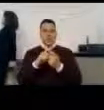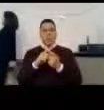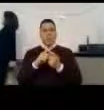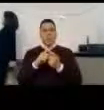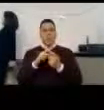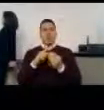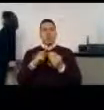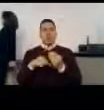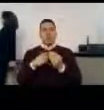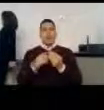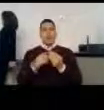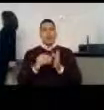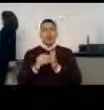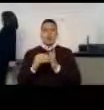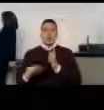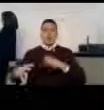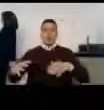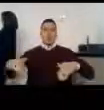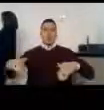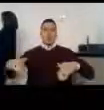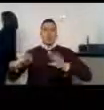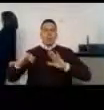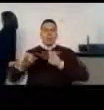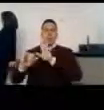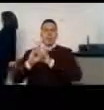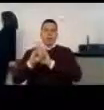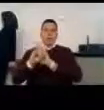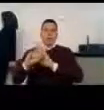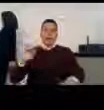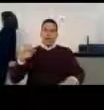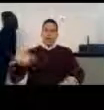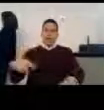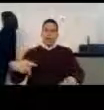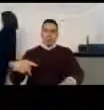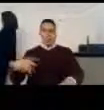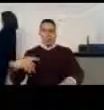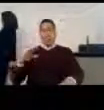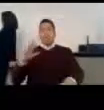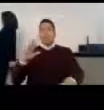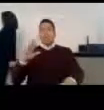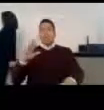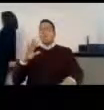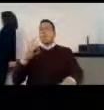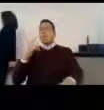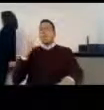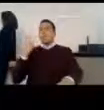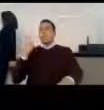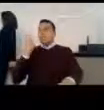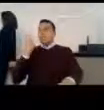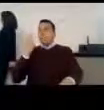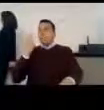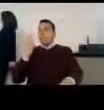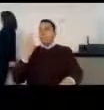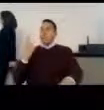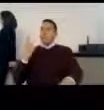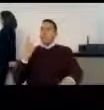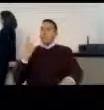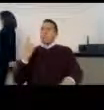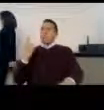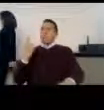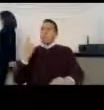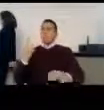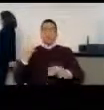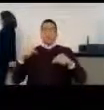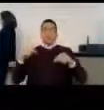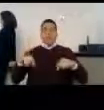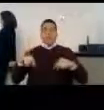students who have been identified as having those IEPs right now. So forgive me if this does not also cover